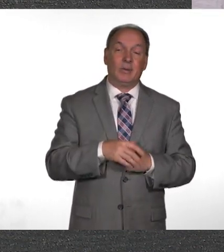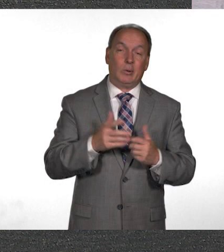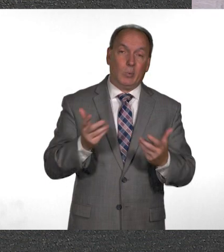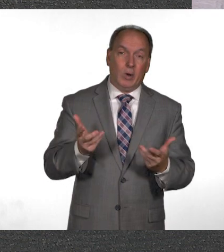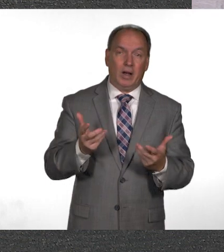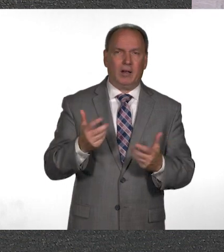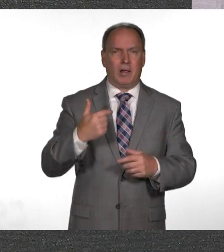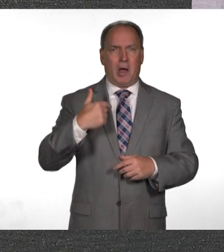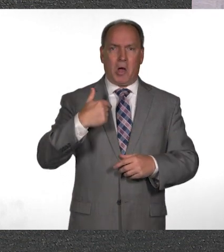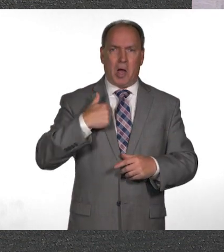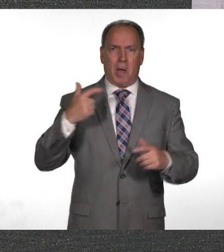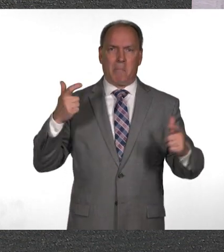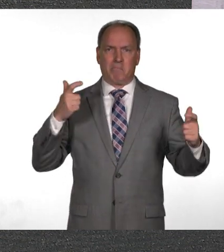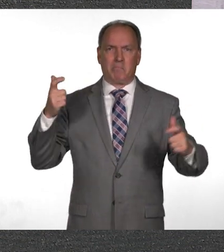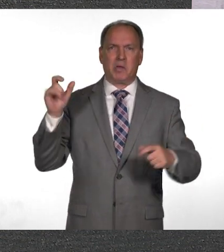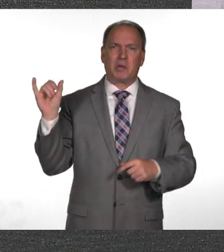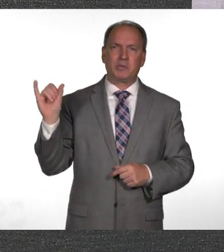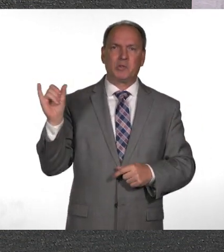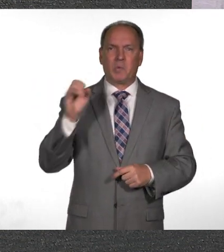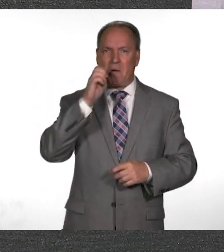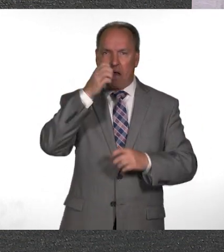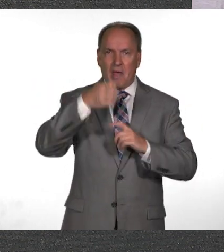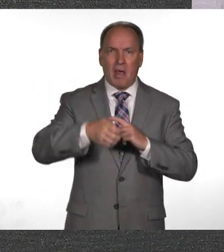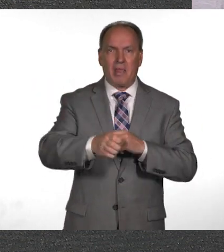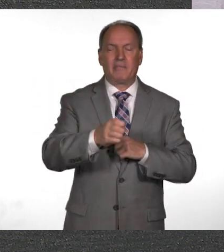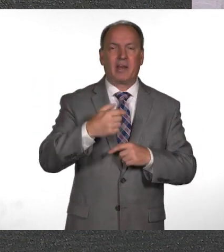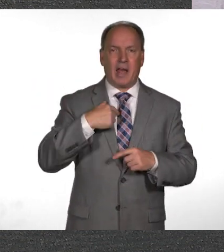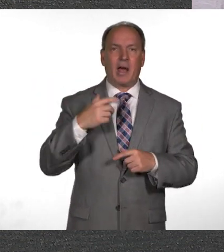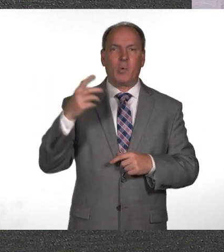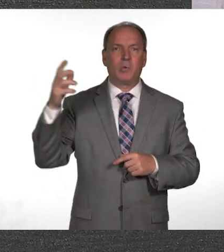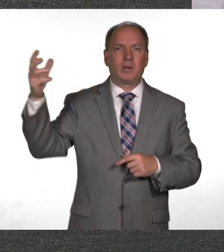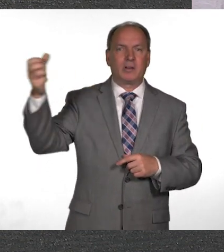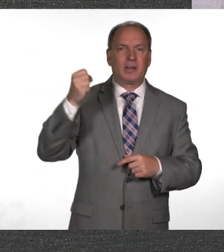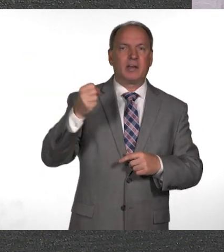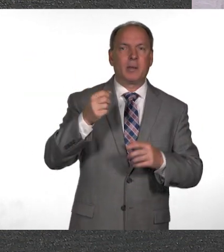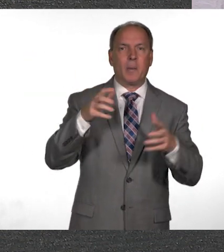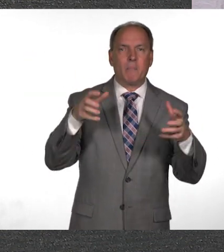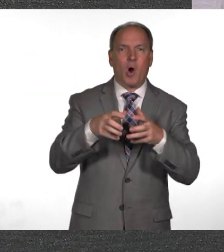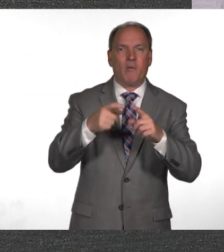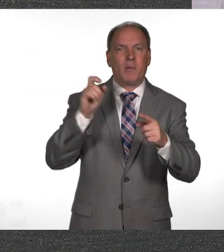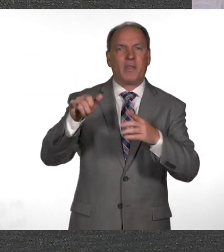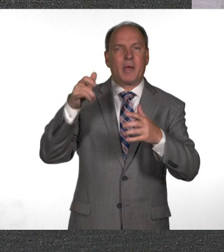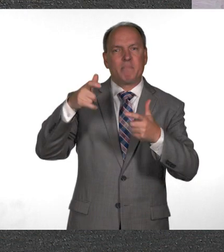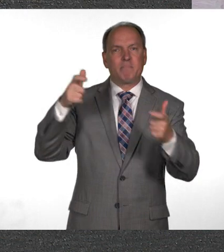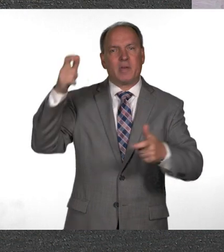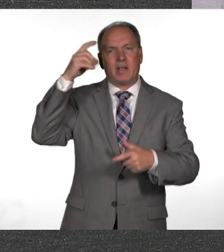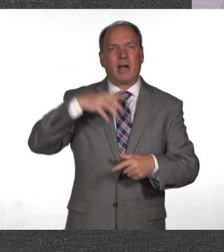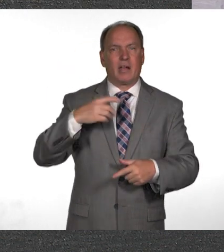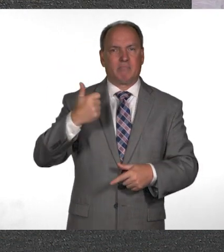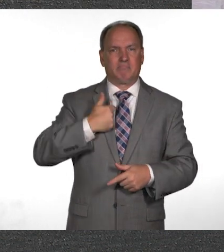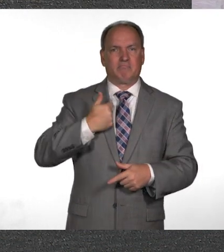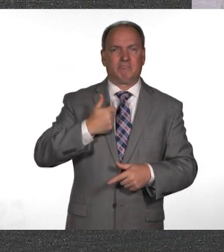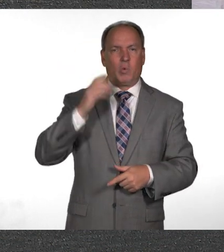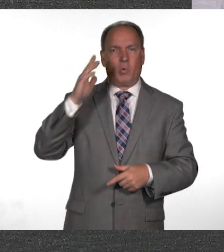Well, I am big too. I will get your ball, big ball, from that big guy. Oh, it's a big ball